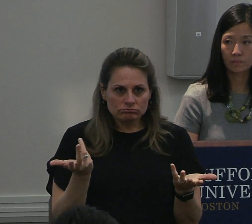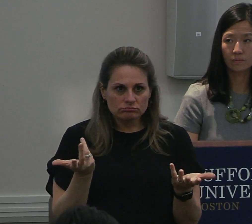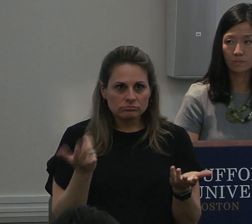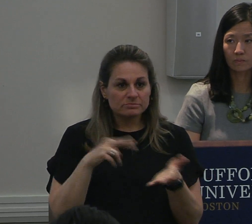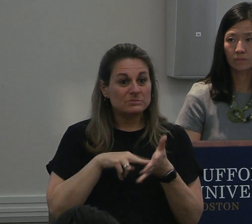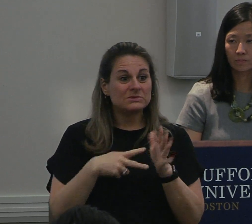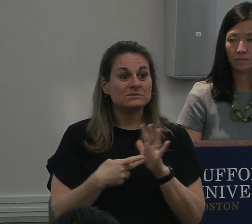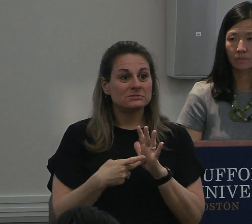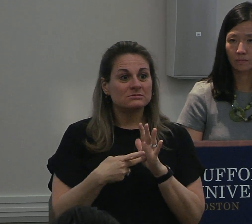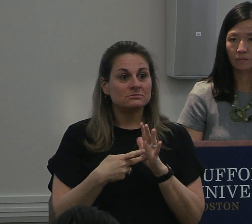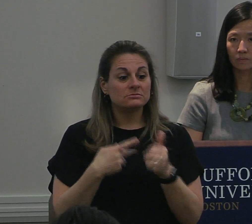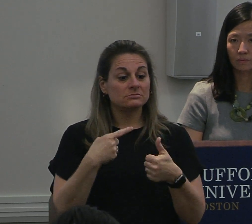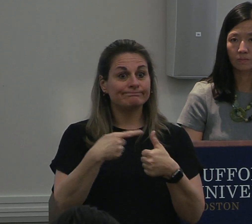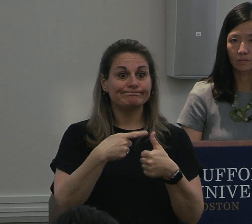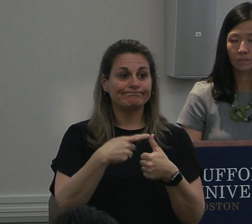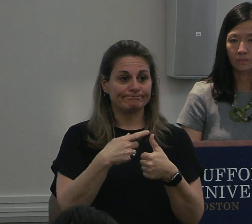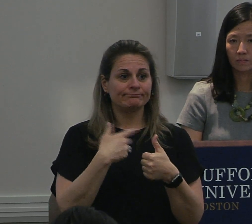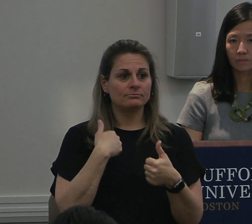the